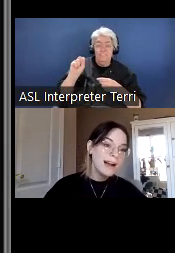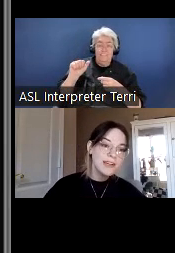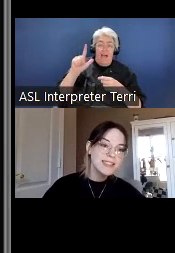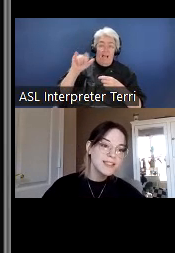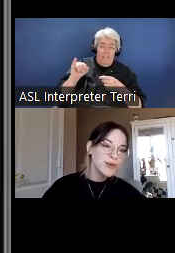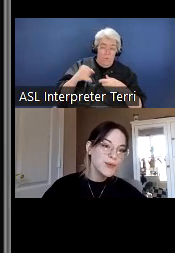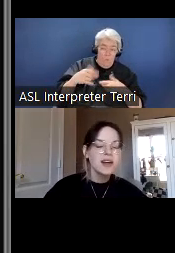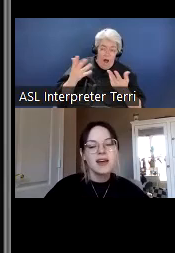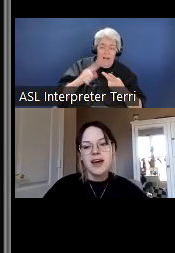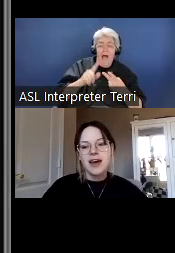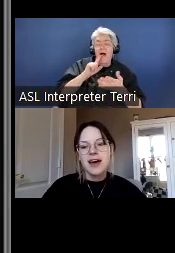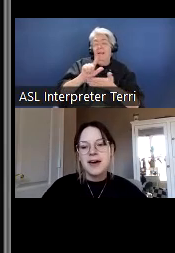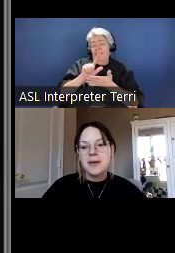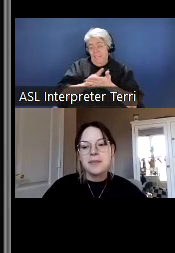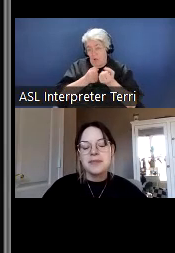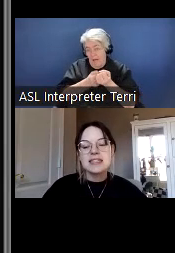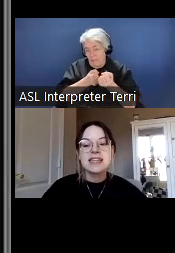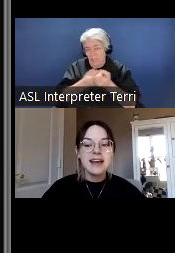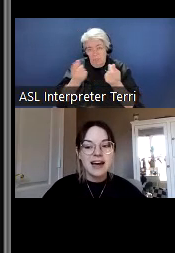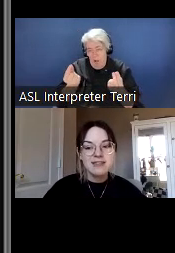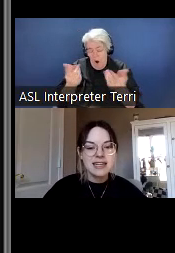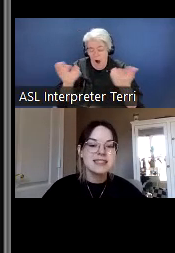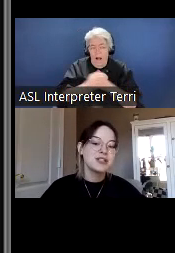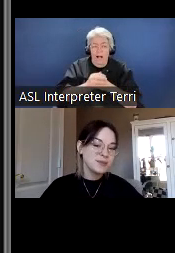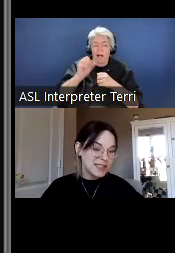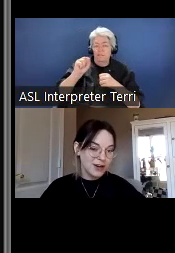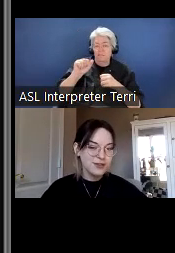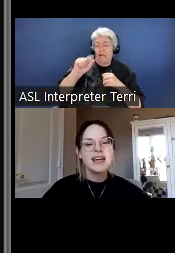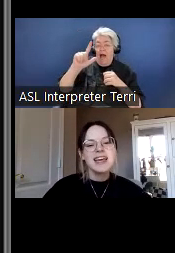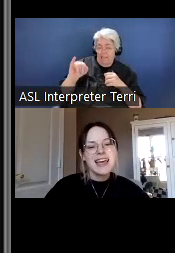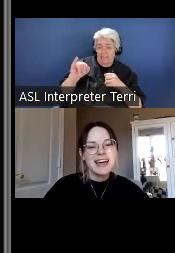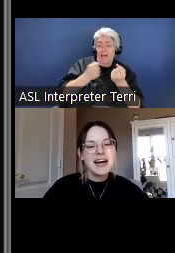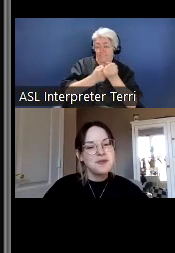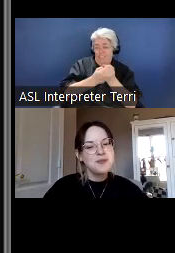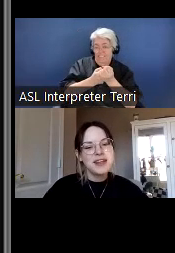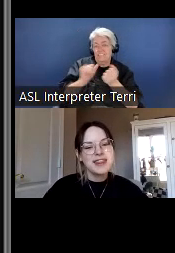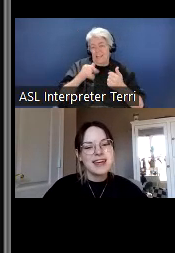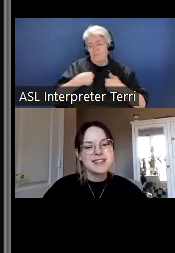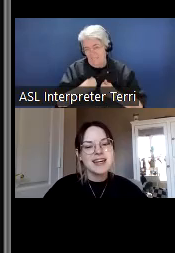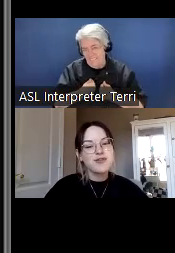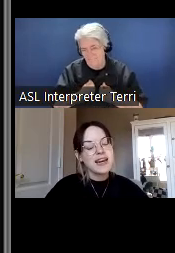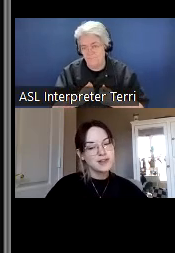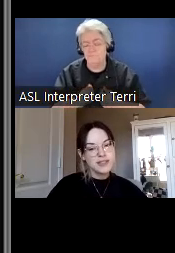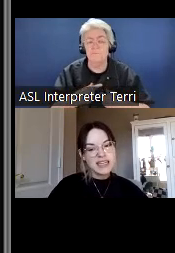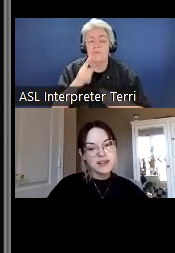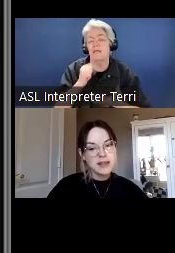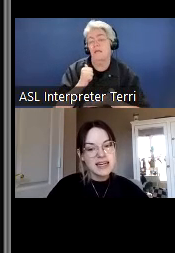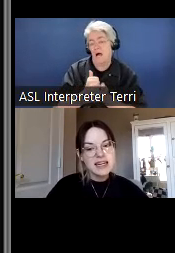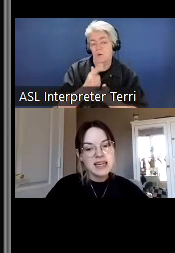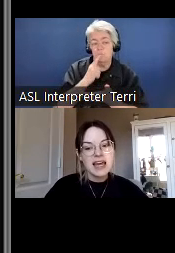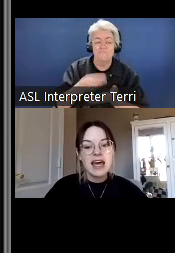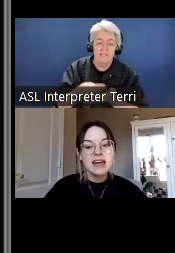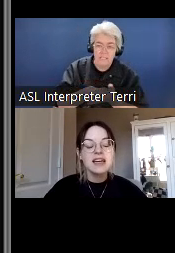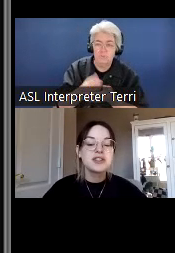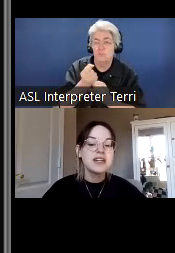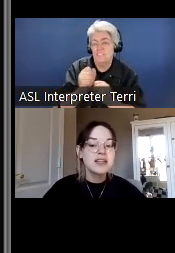Sally legal advocates do. Sally advocates, such as myself, can help with things like financial safety